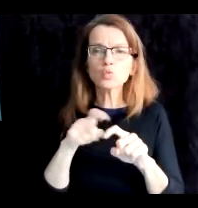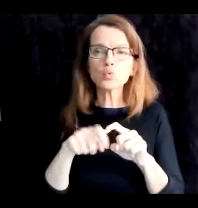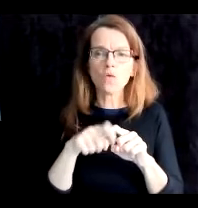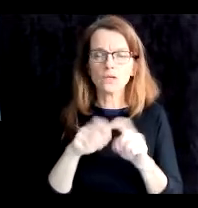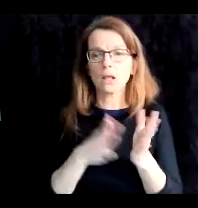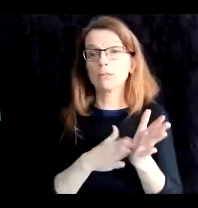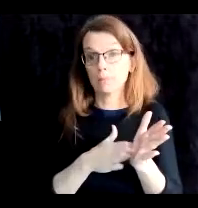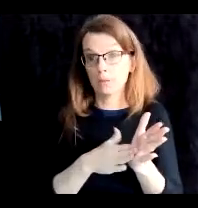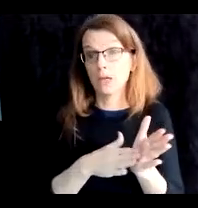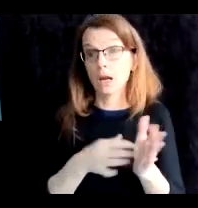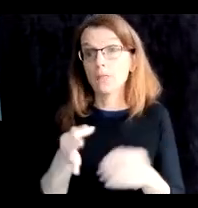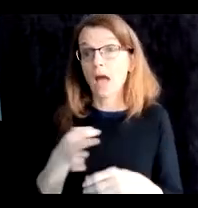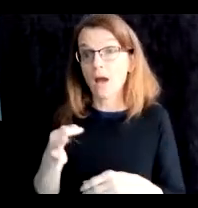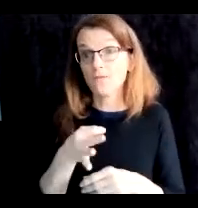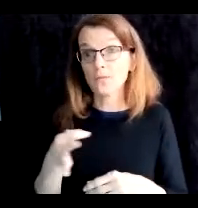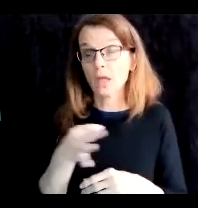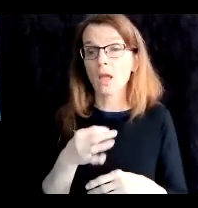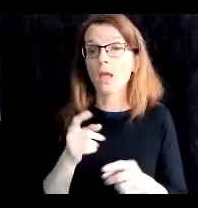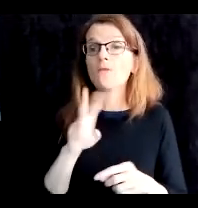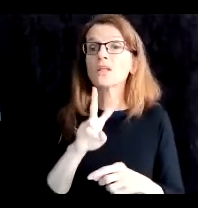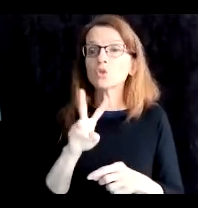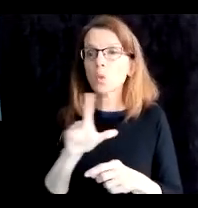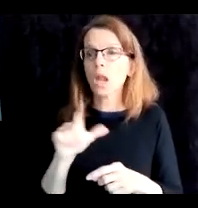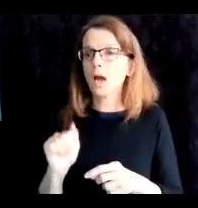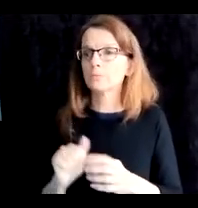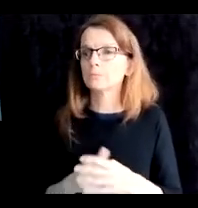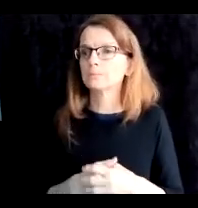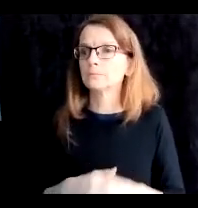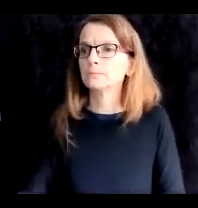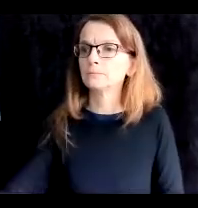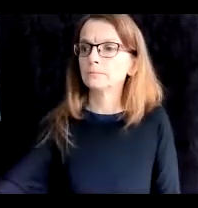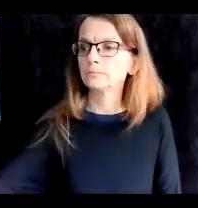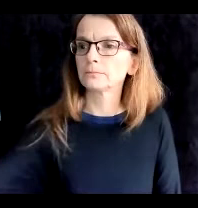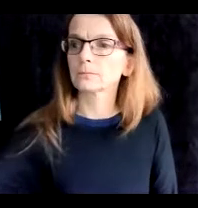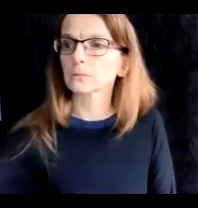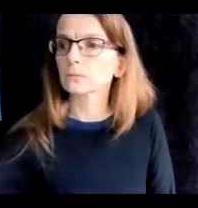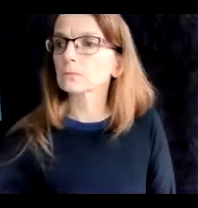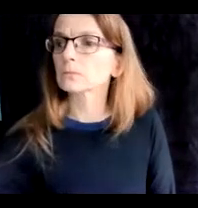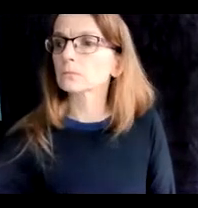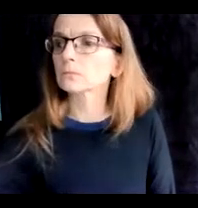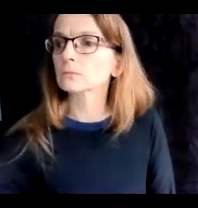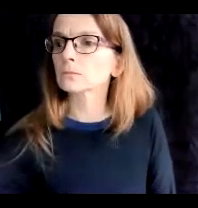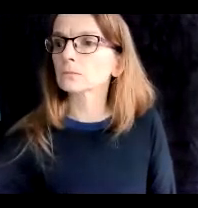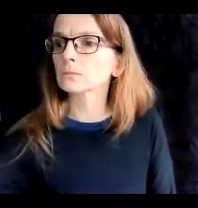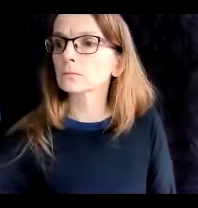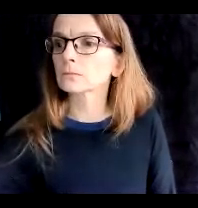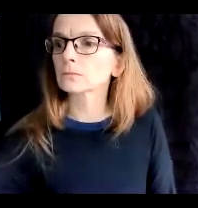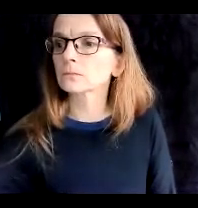like South Korea and Singapore, where the countries that became economically